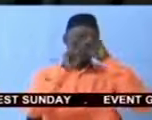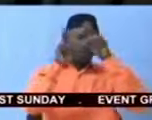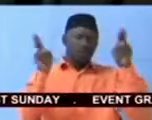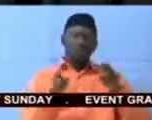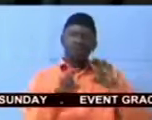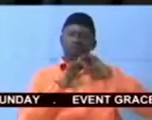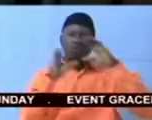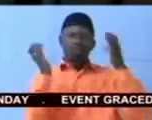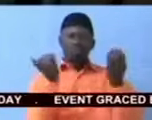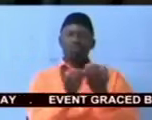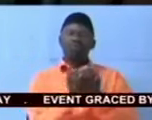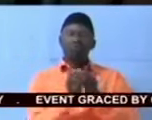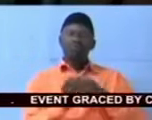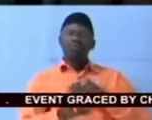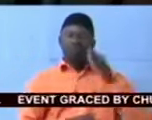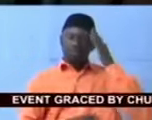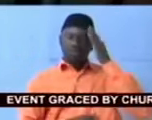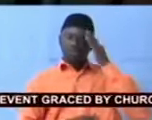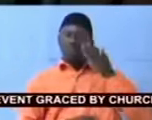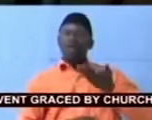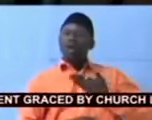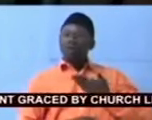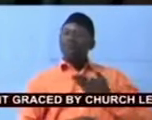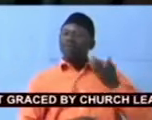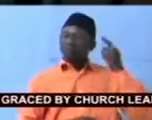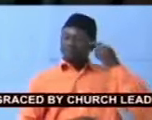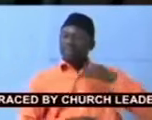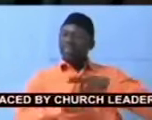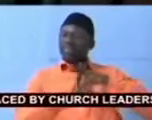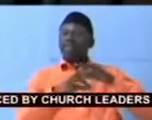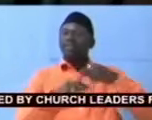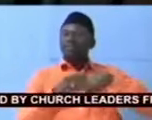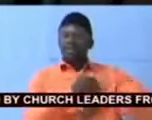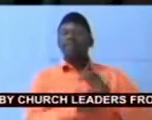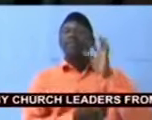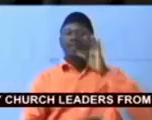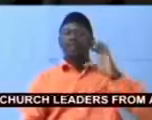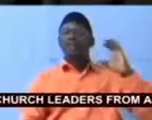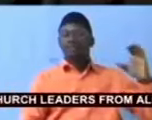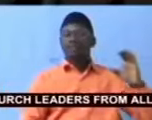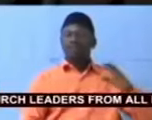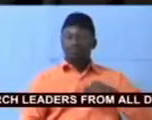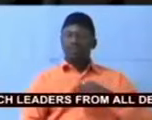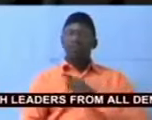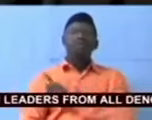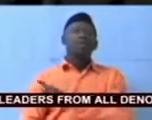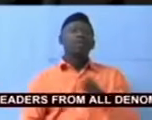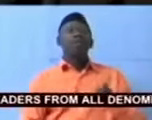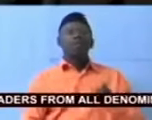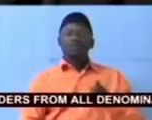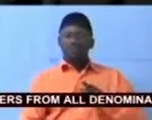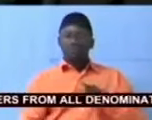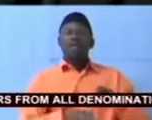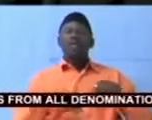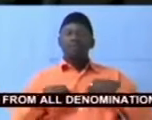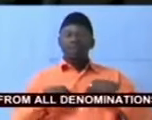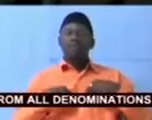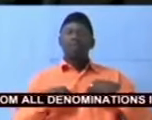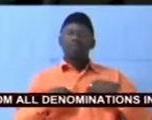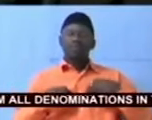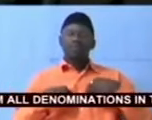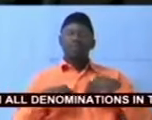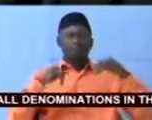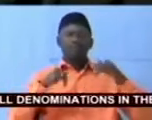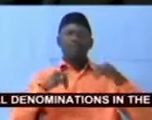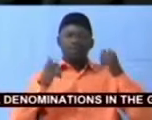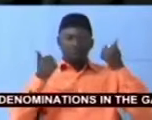know the interest they have in the TRRC, that they should allow the due process to take its proper course.